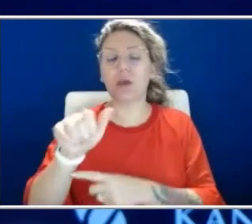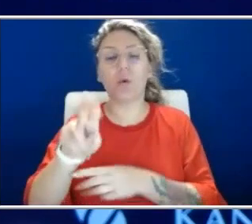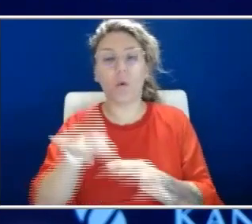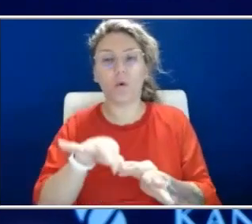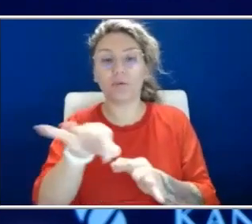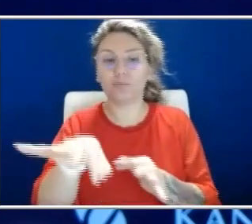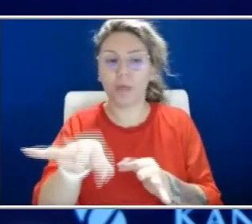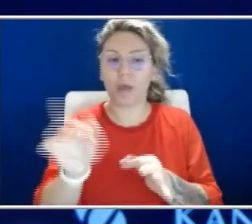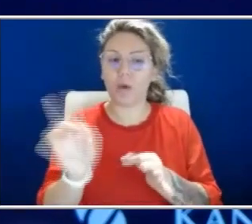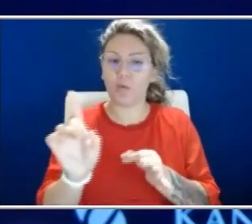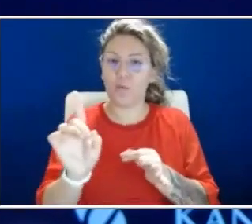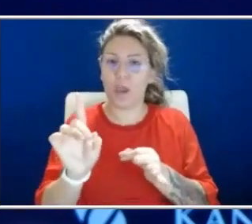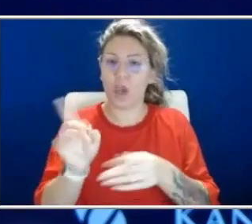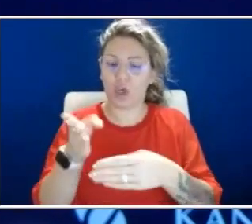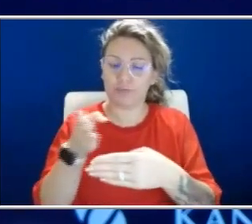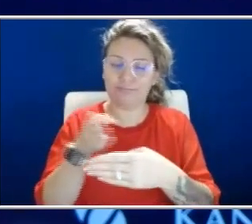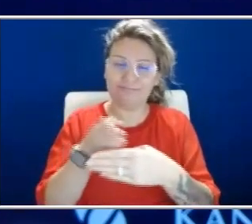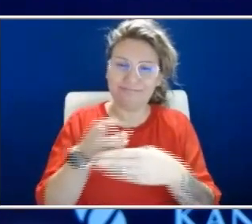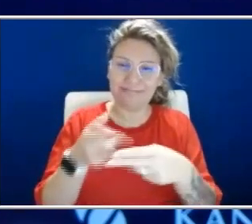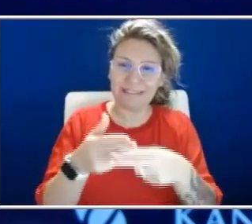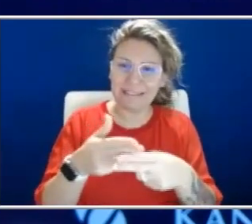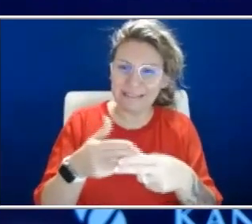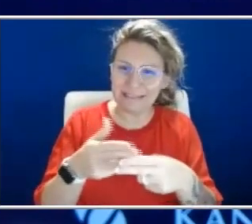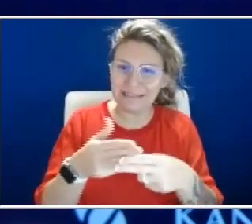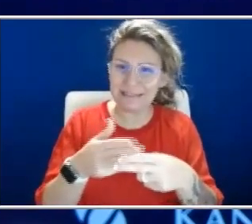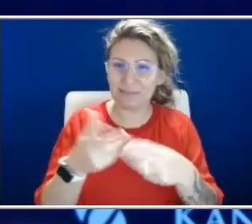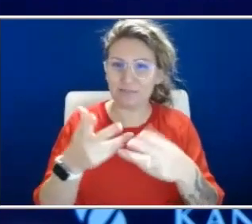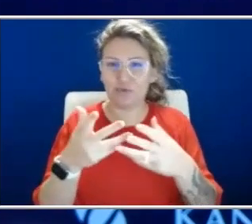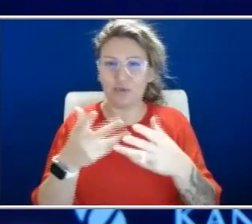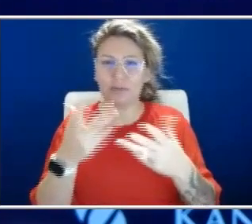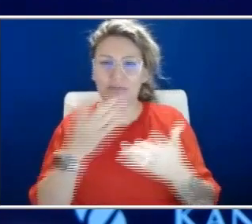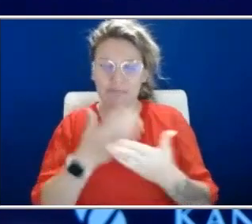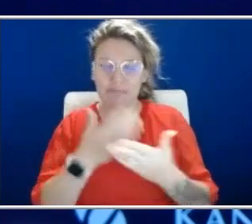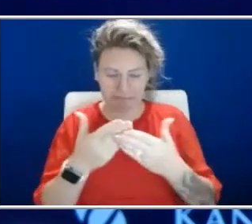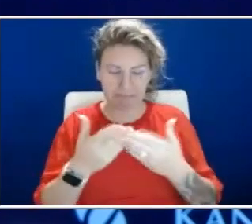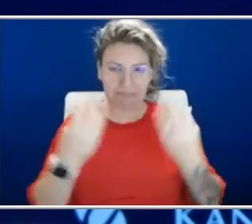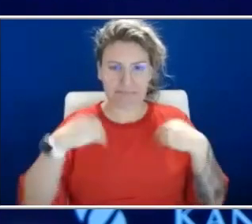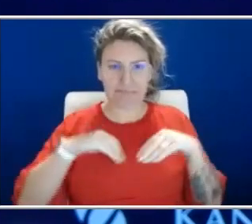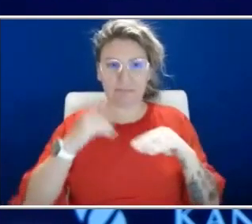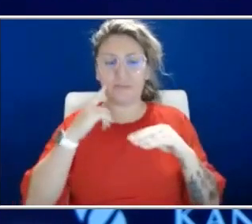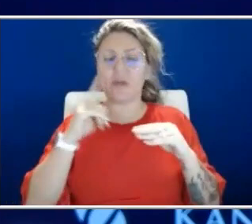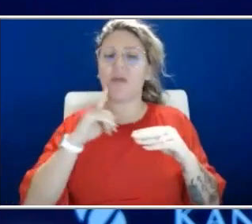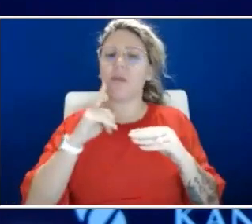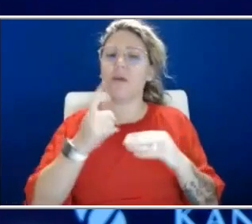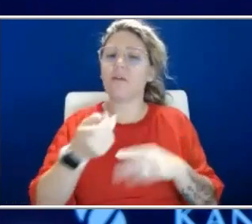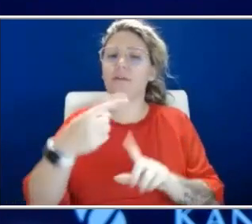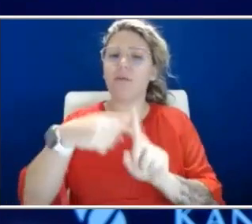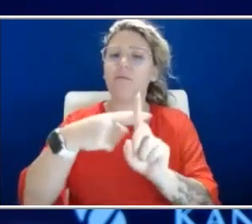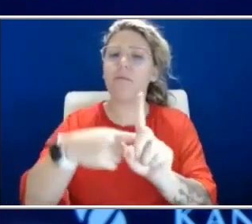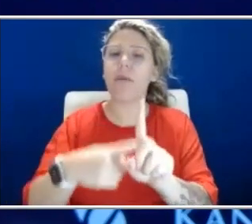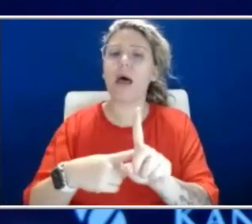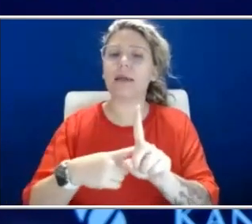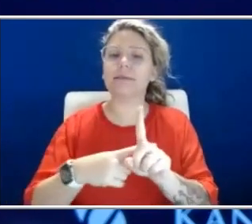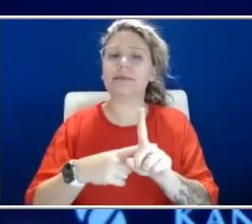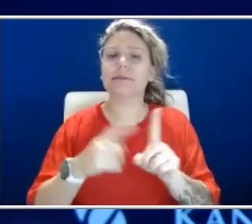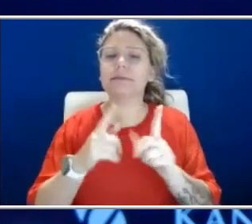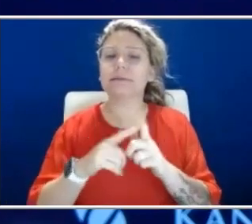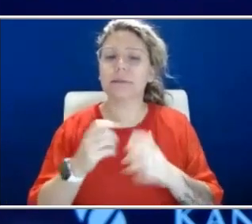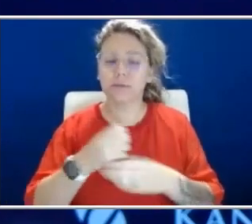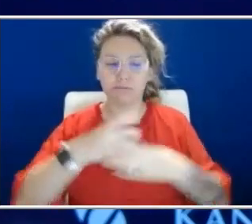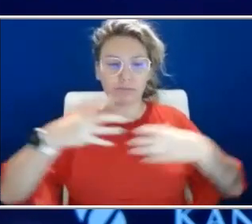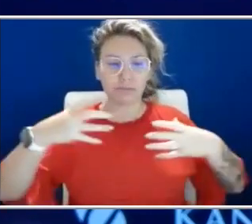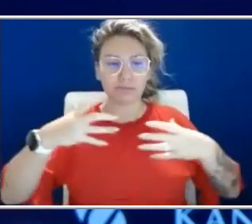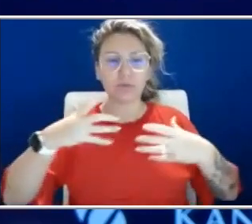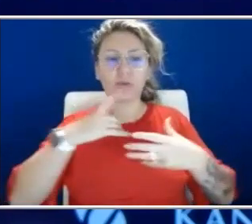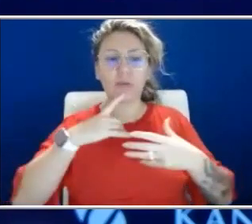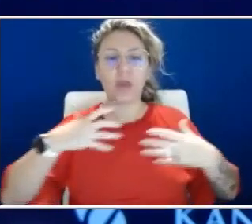place a temporary device, wait a few months for sort of all the inflammation to go down, and then come back.